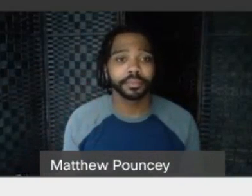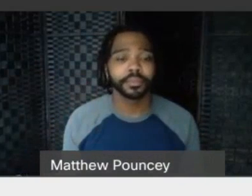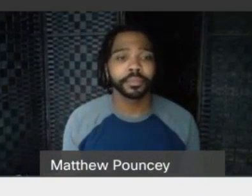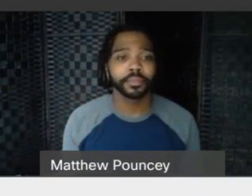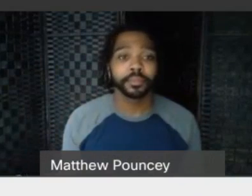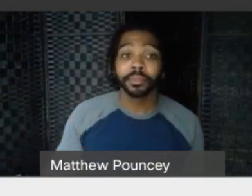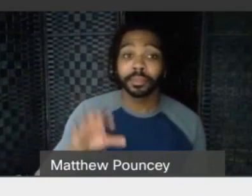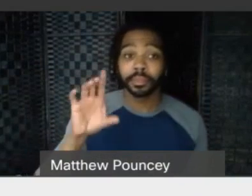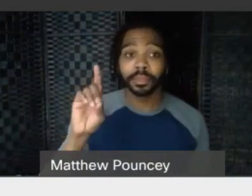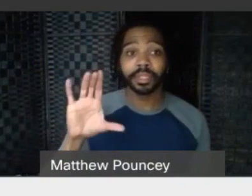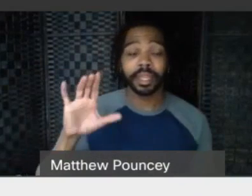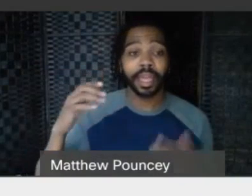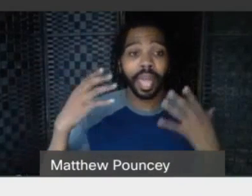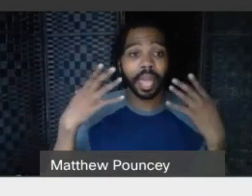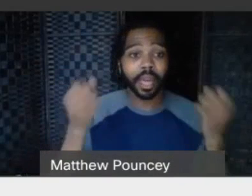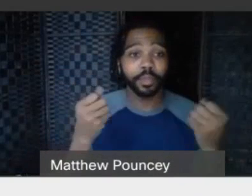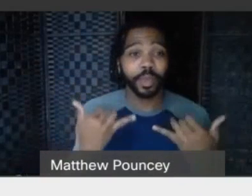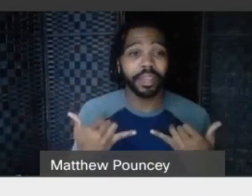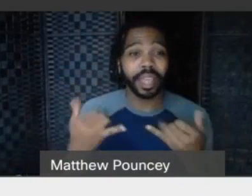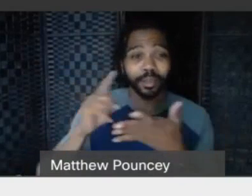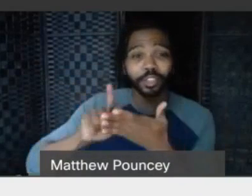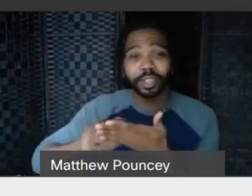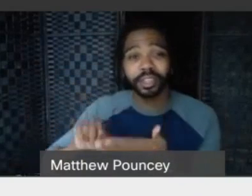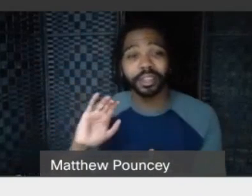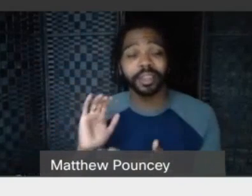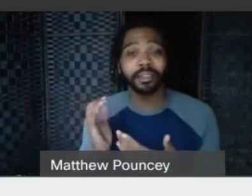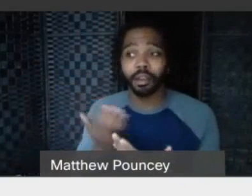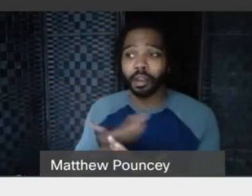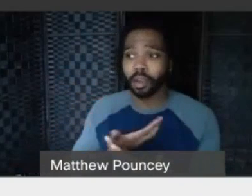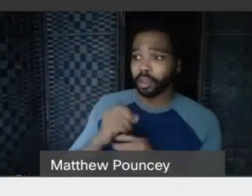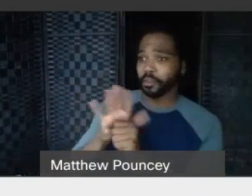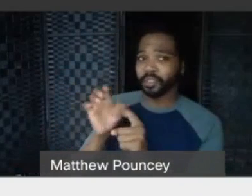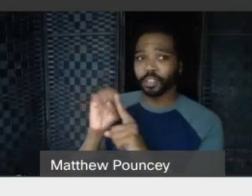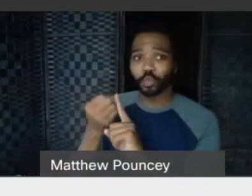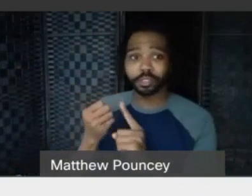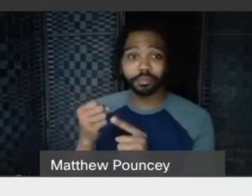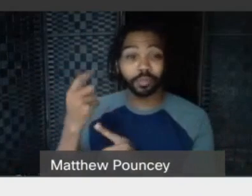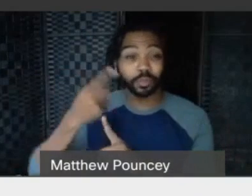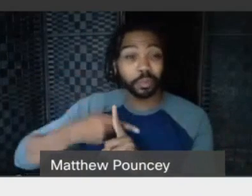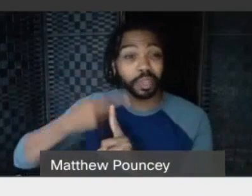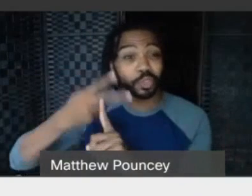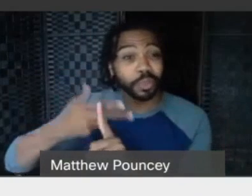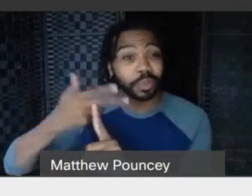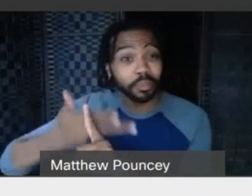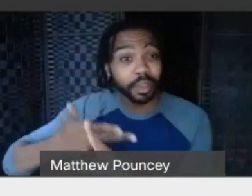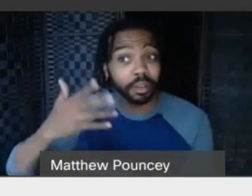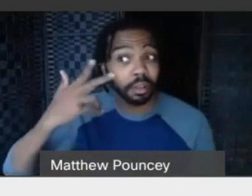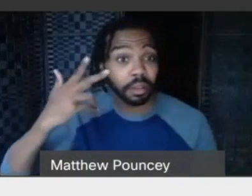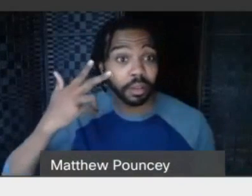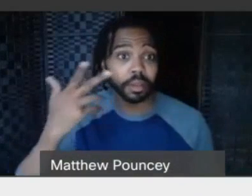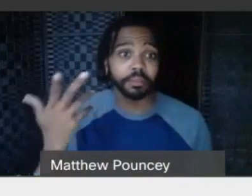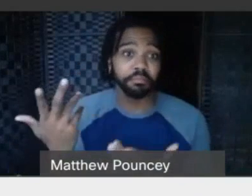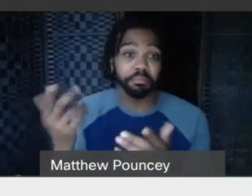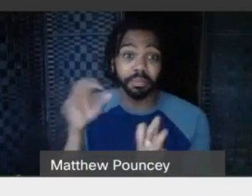DC Health, we currently, you know, are evaluating the COVID situation. So within 2 or 3 months from now, it's identified that there is